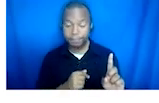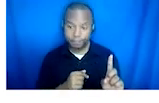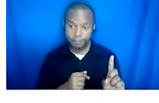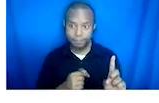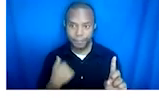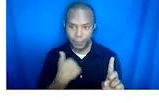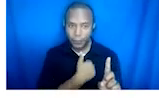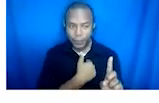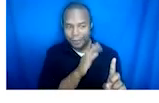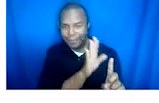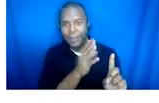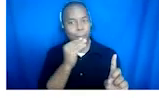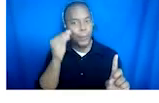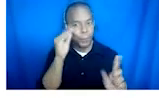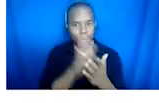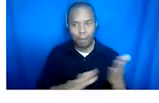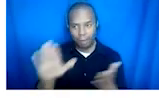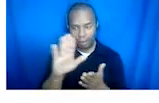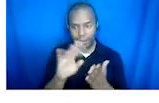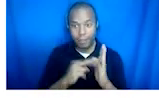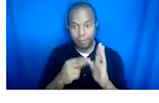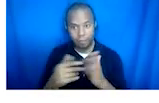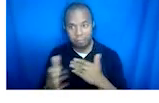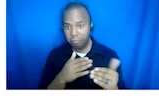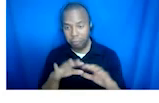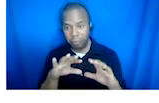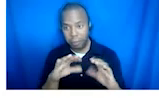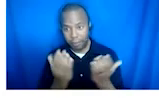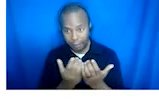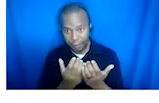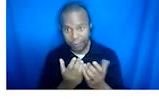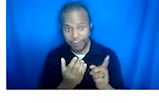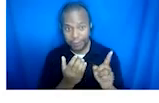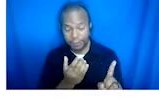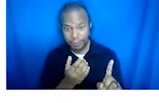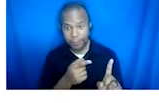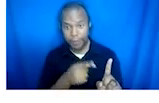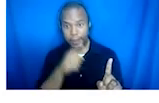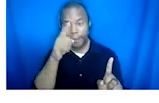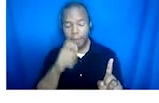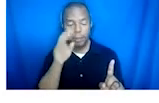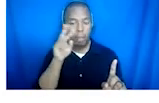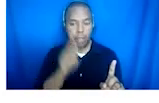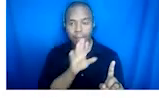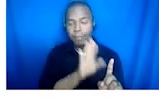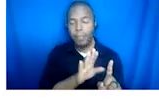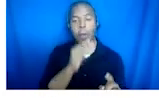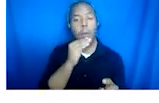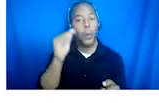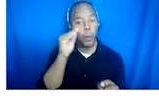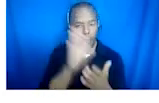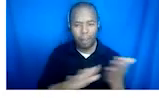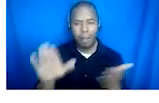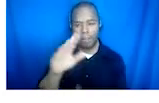their home, right? So whatever classes they take, they go onto their home college transcript.